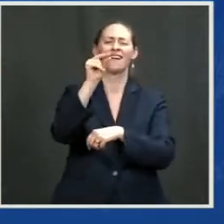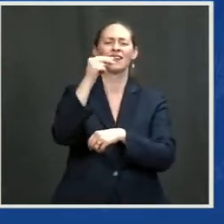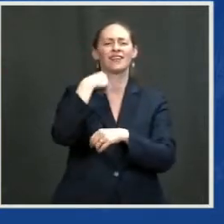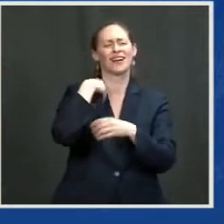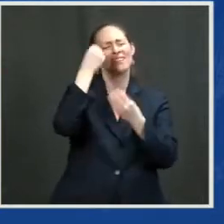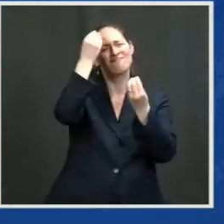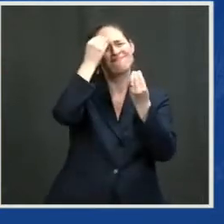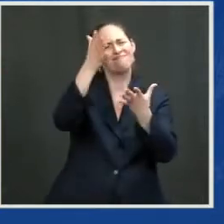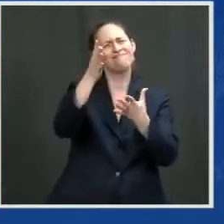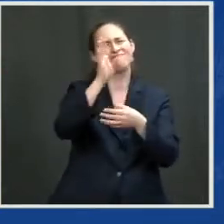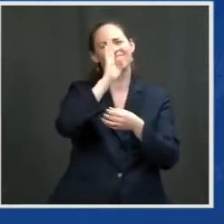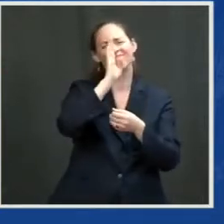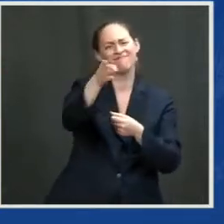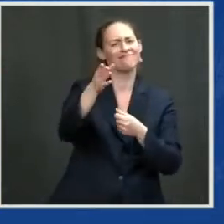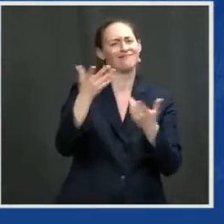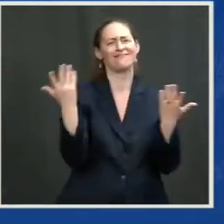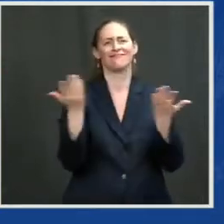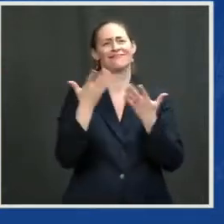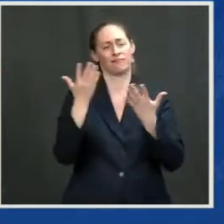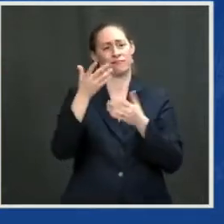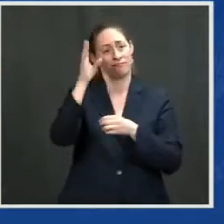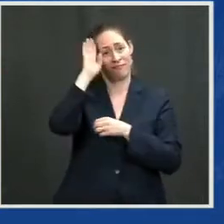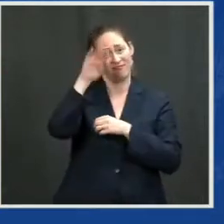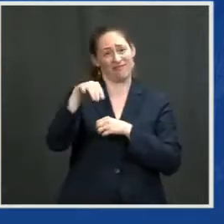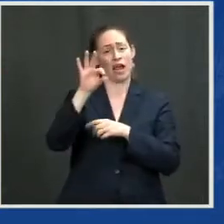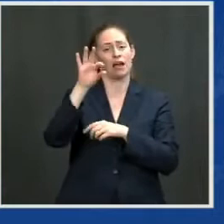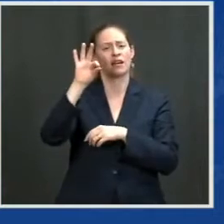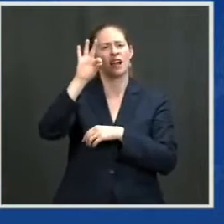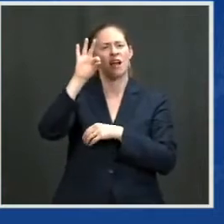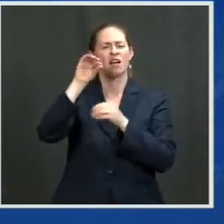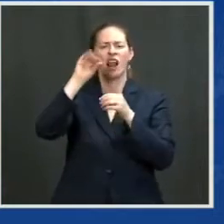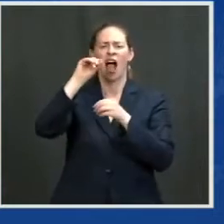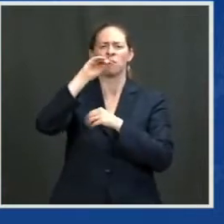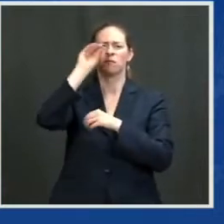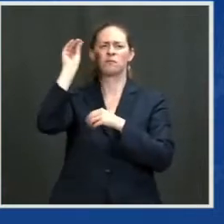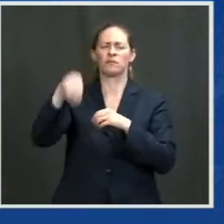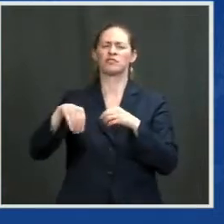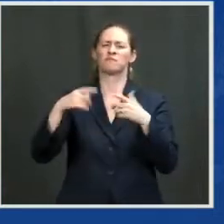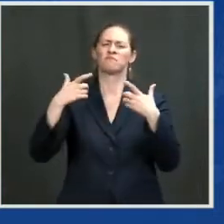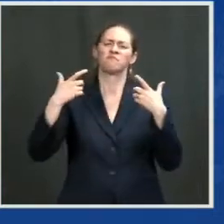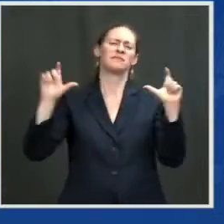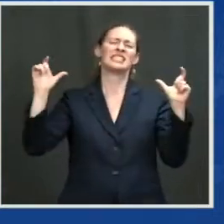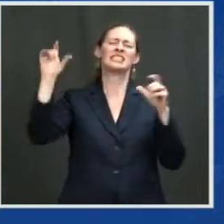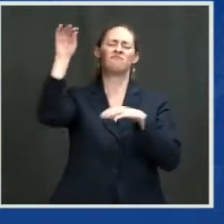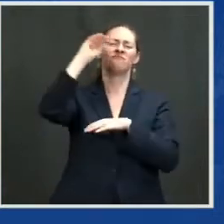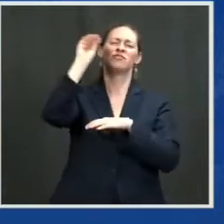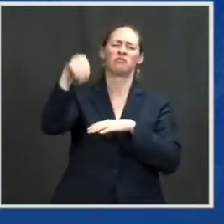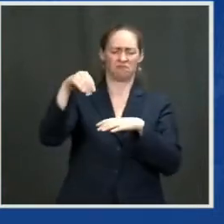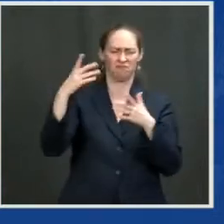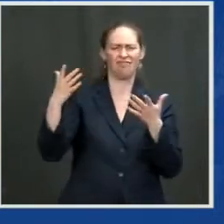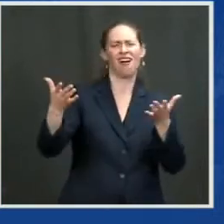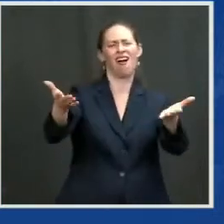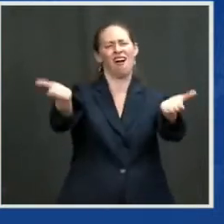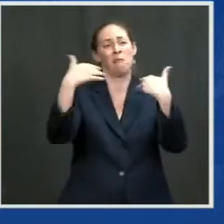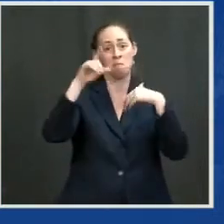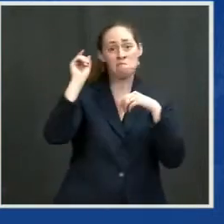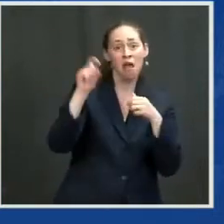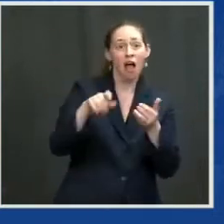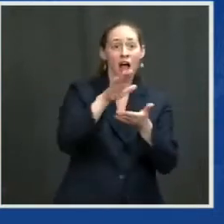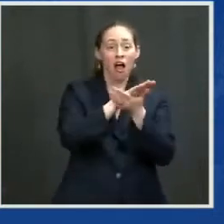jobs that this is going to create won't require a college degree. 75% of them won't even require an associate's